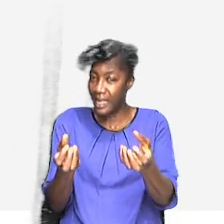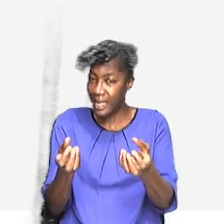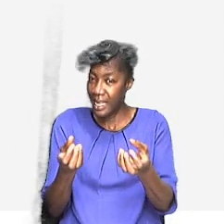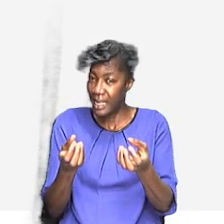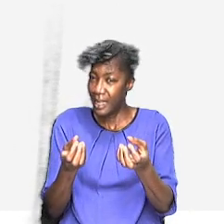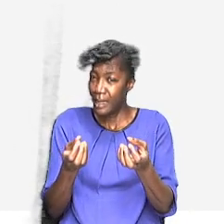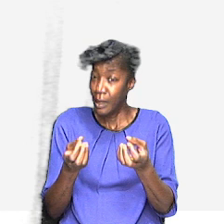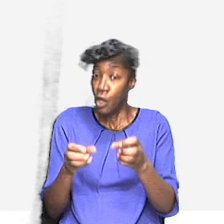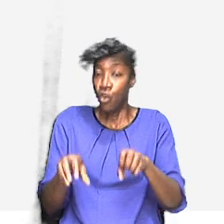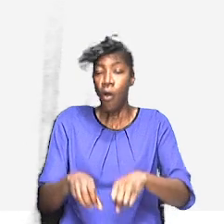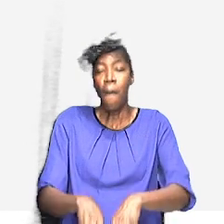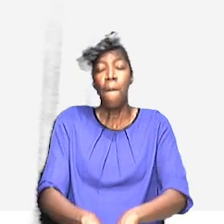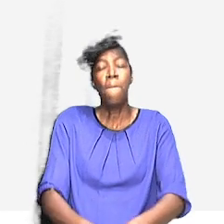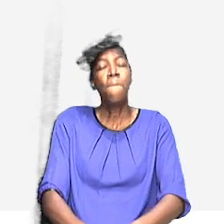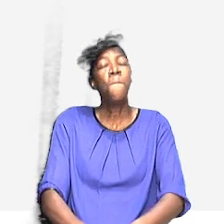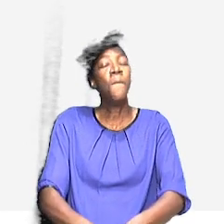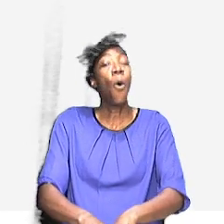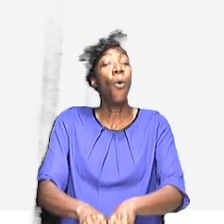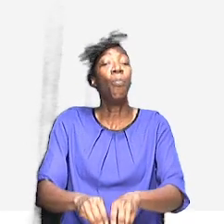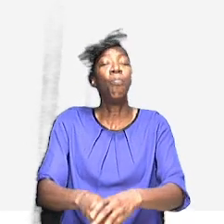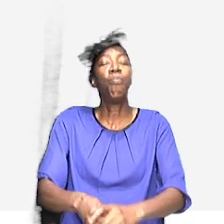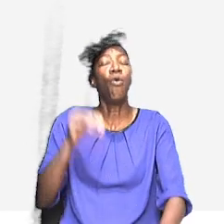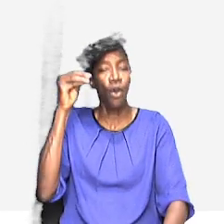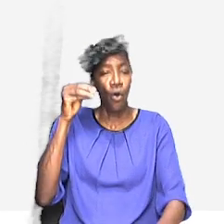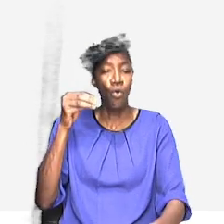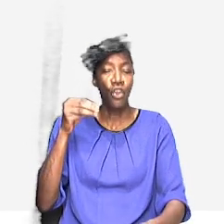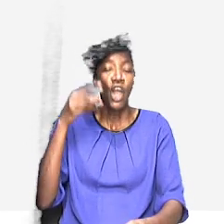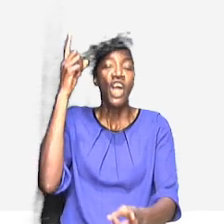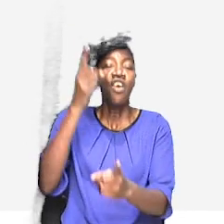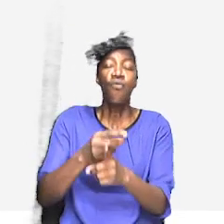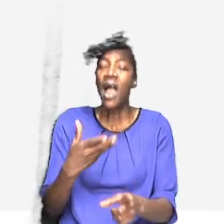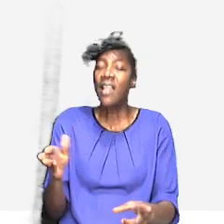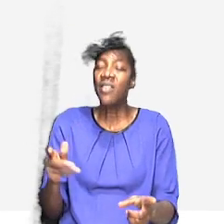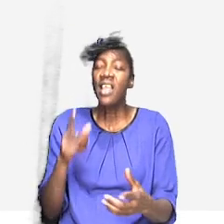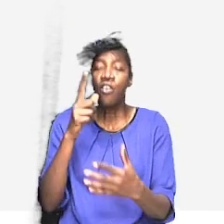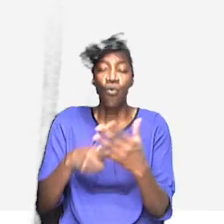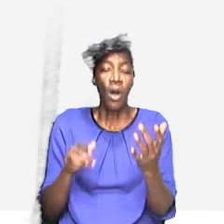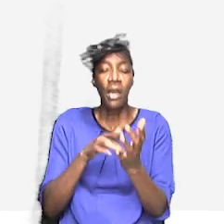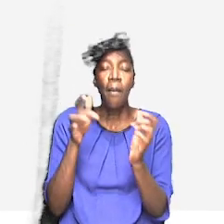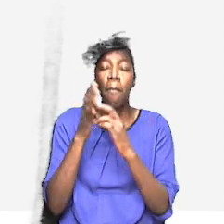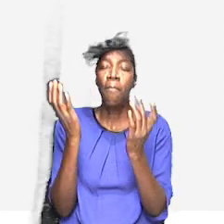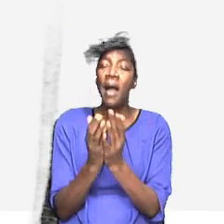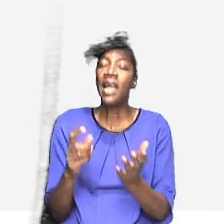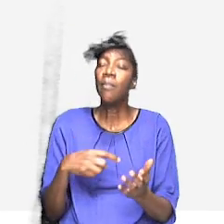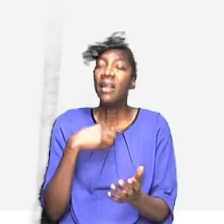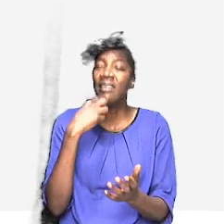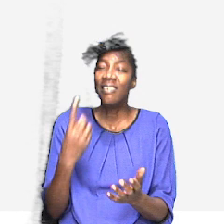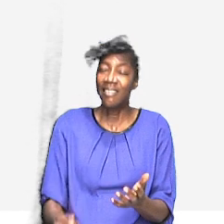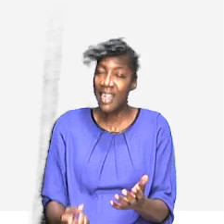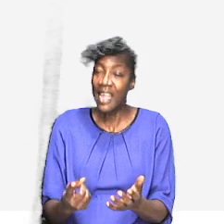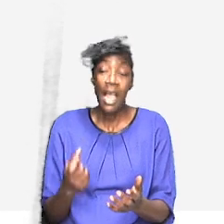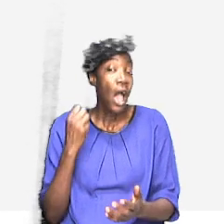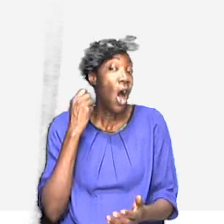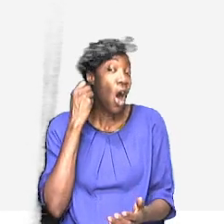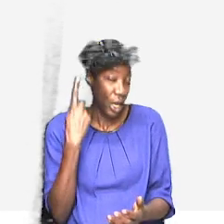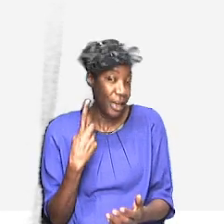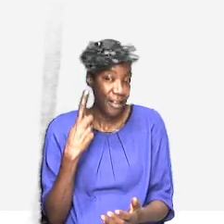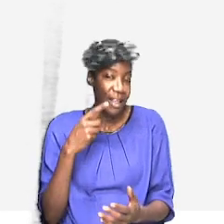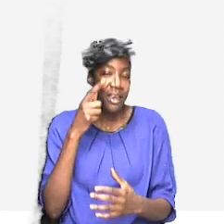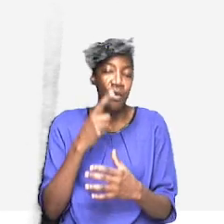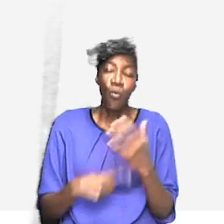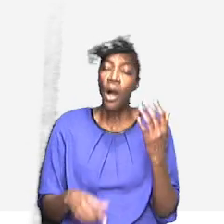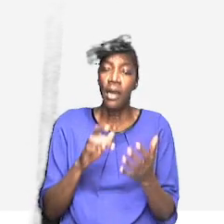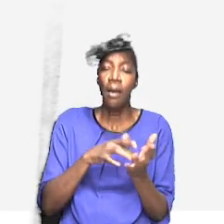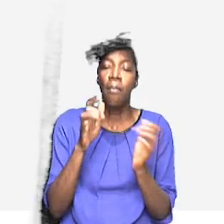to exegete or pull out correct things out of what the scripture is saying, and correct understanding of where the scripture is